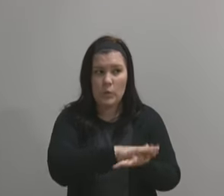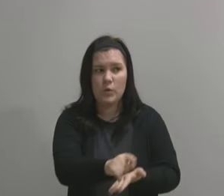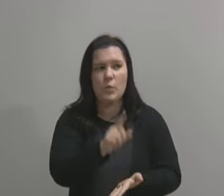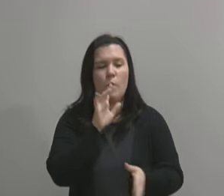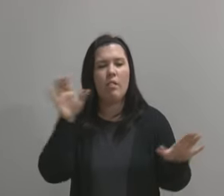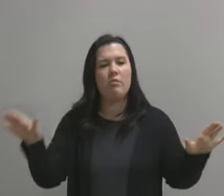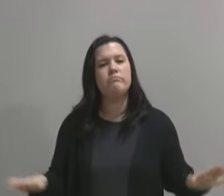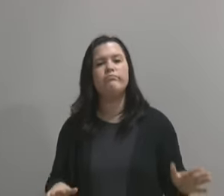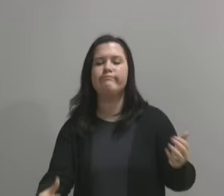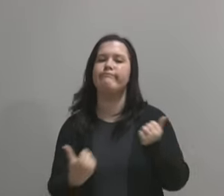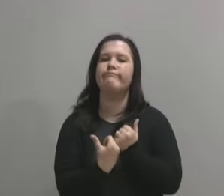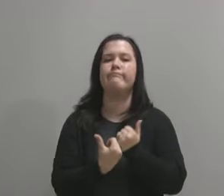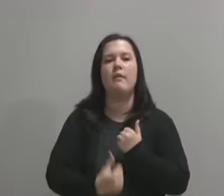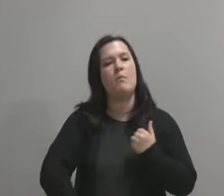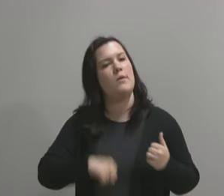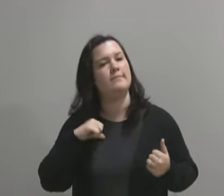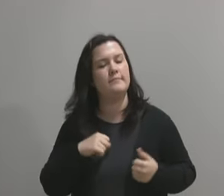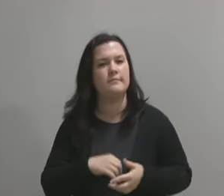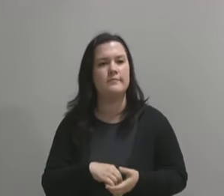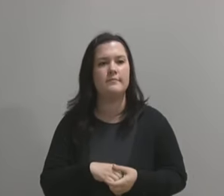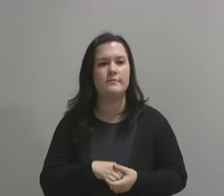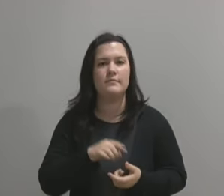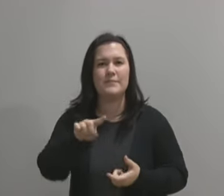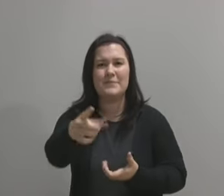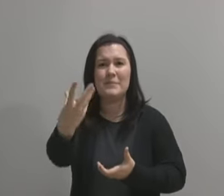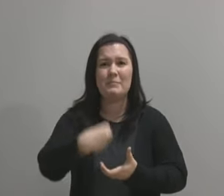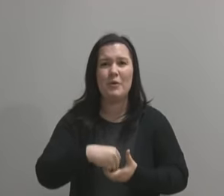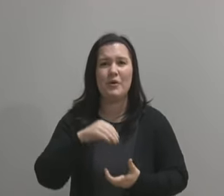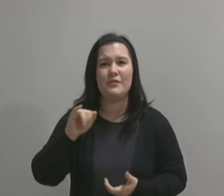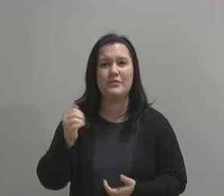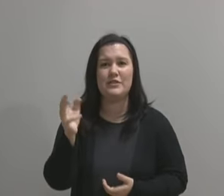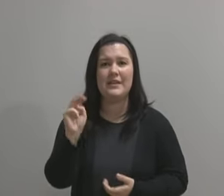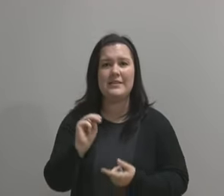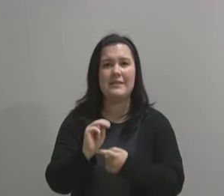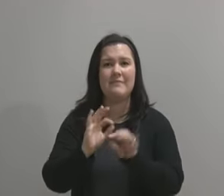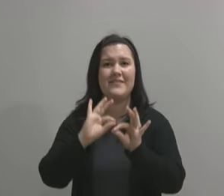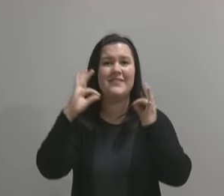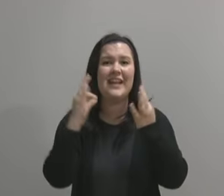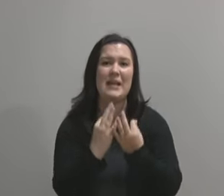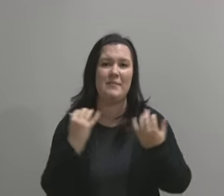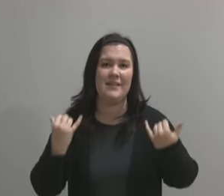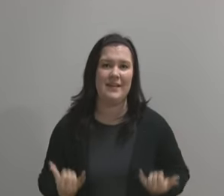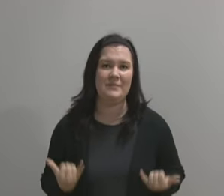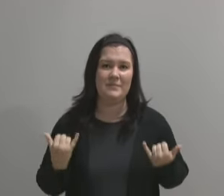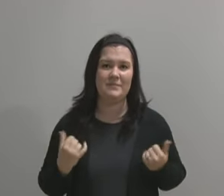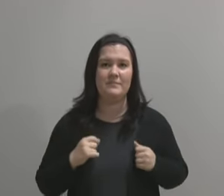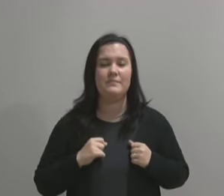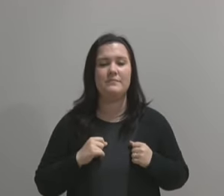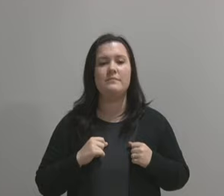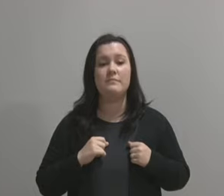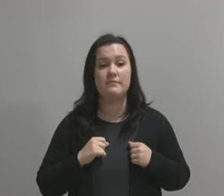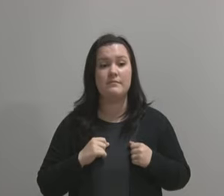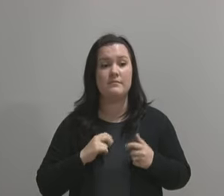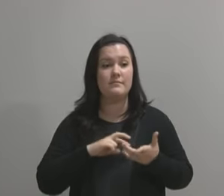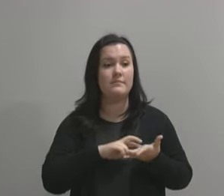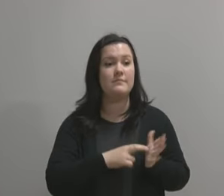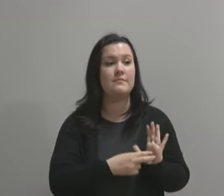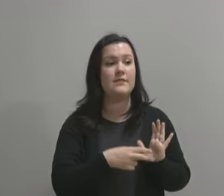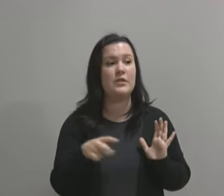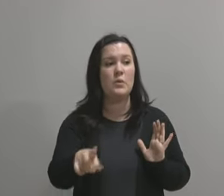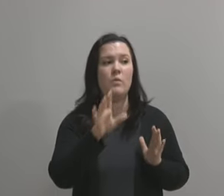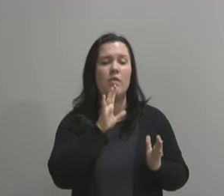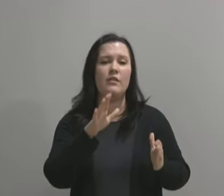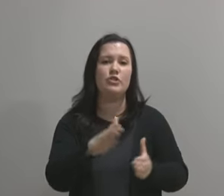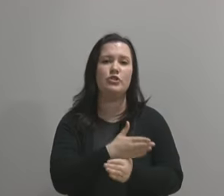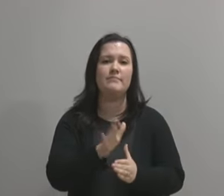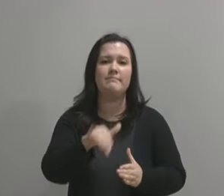so proudly. You're part of the Jindal School family now, and as such, you share in